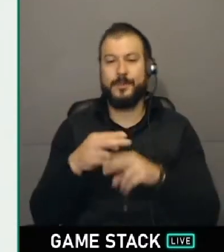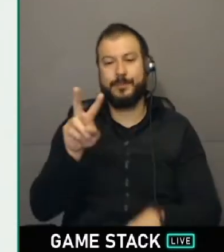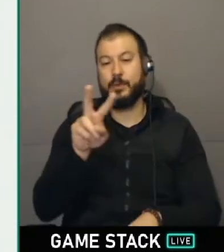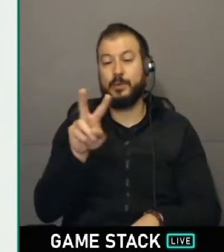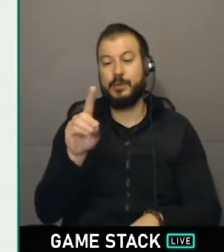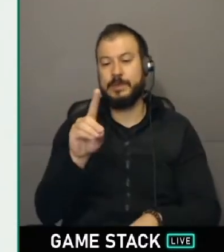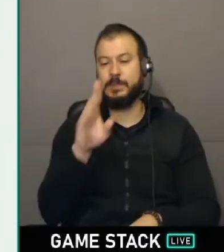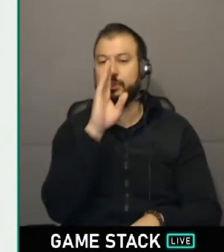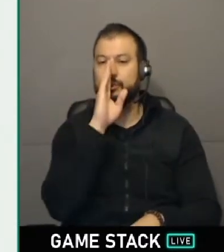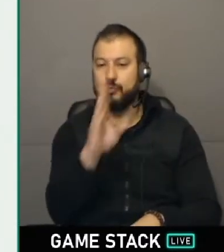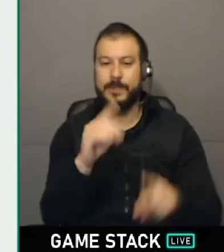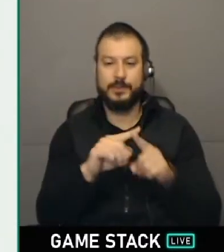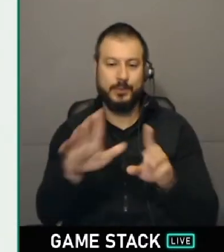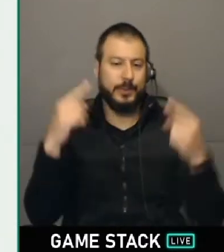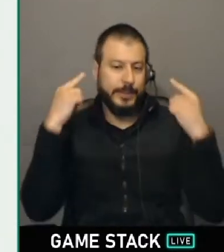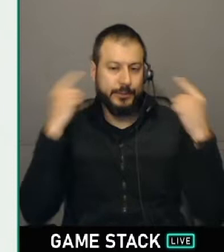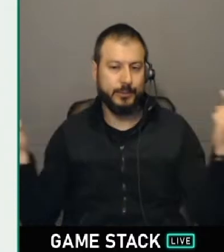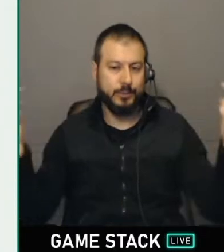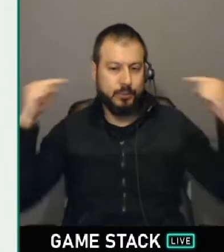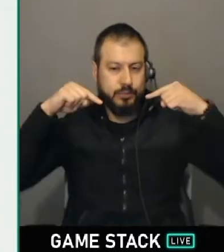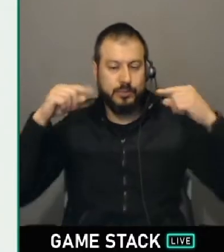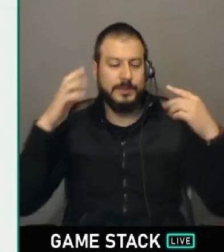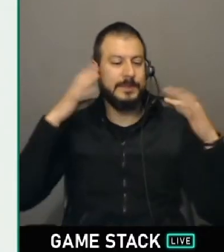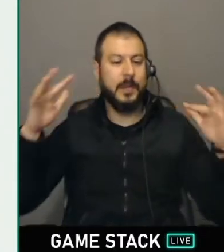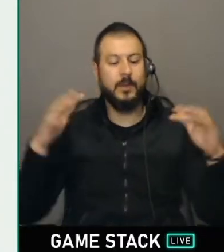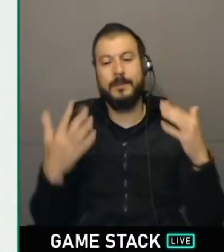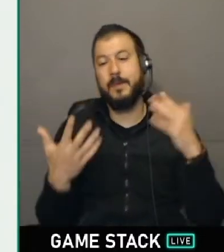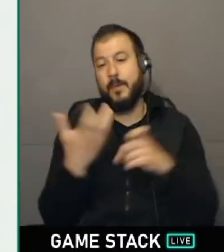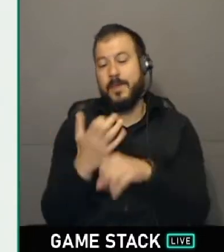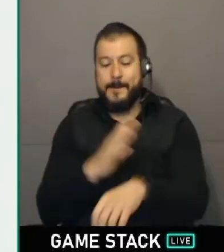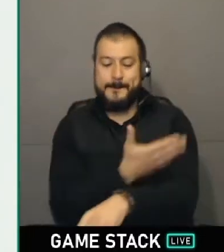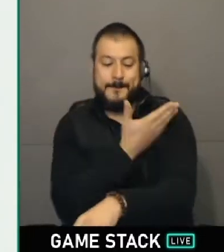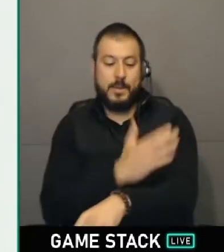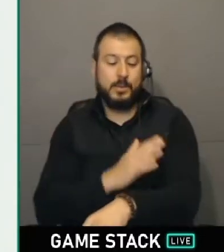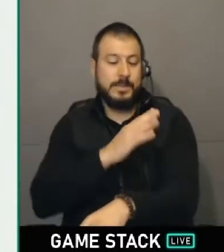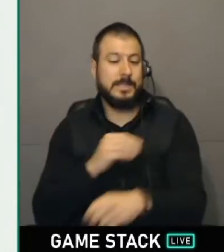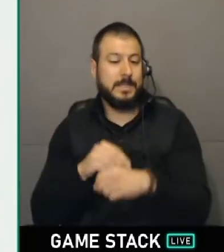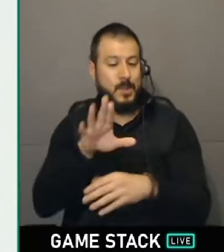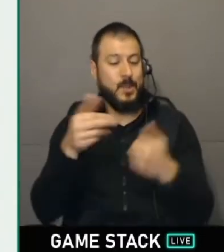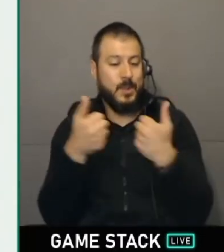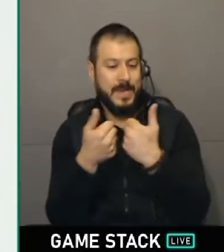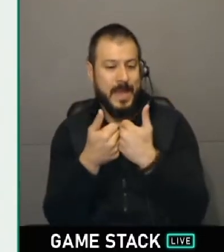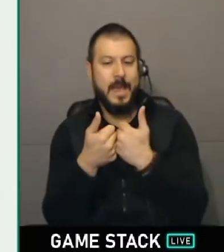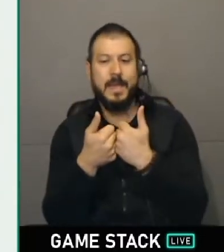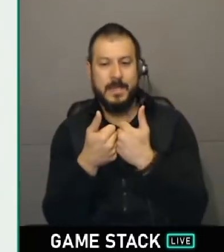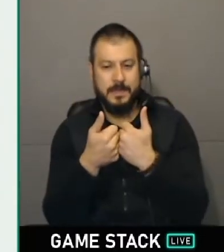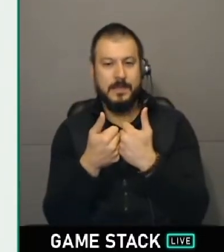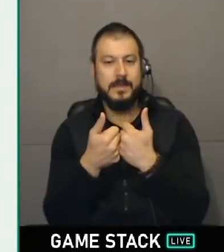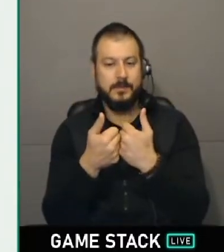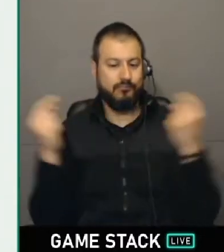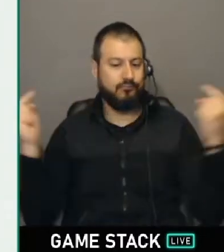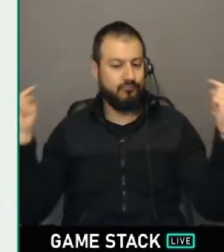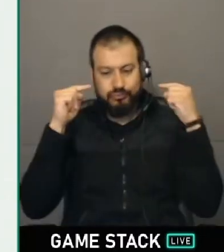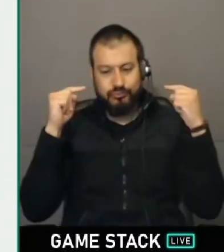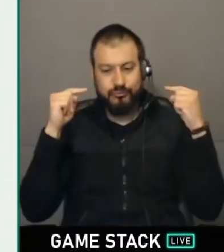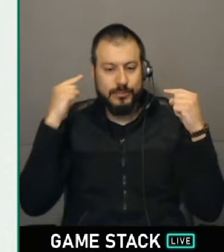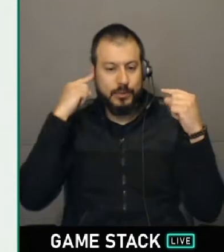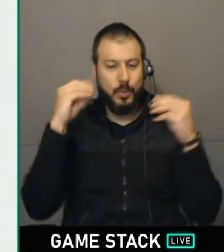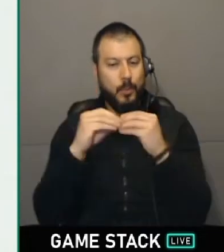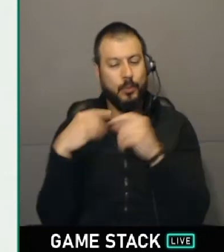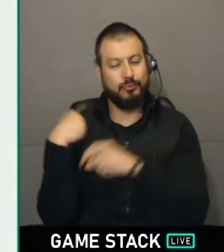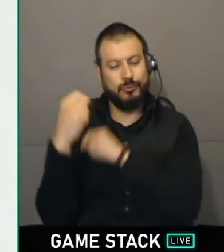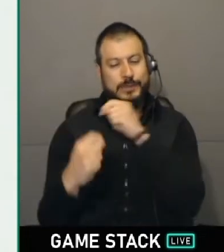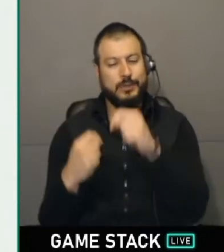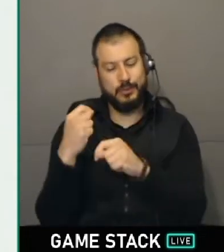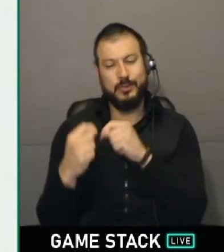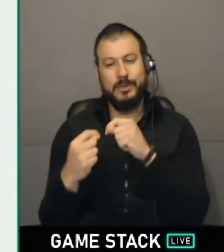direct-to-ears sound. So maybe you want to have your music playback in your game right to the ears in a more traditional sense and have all of